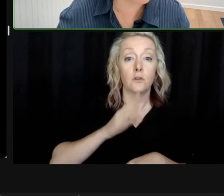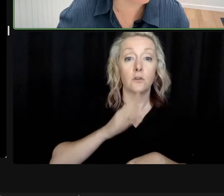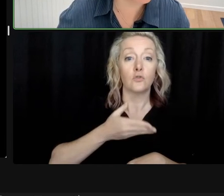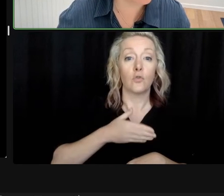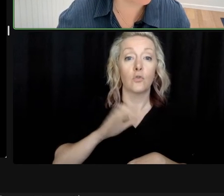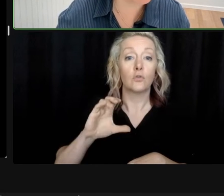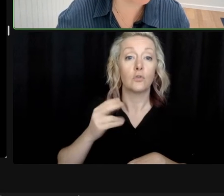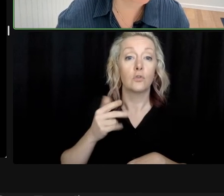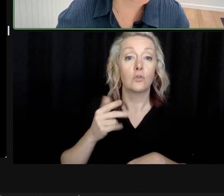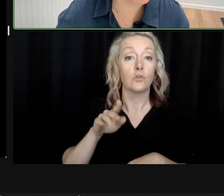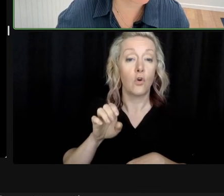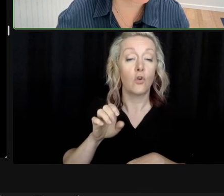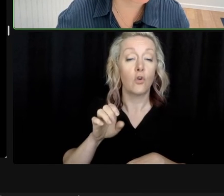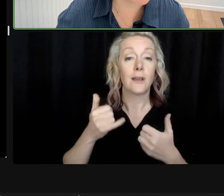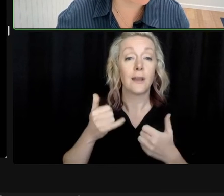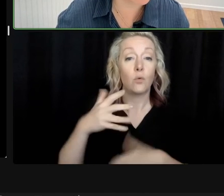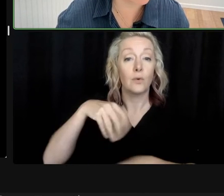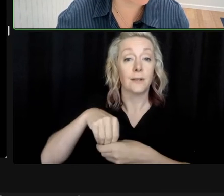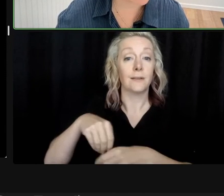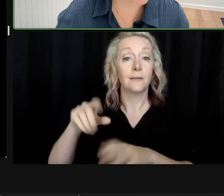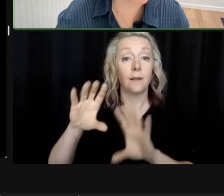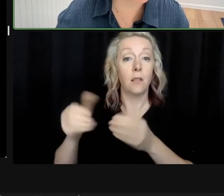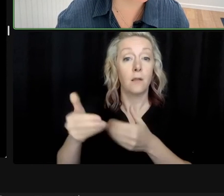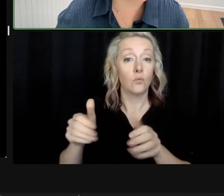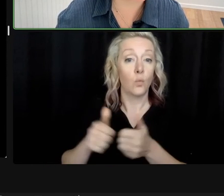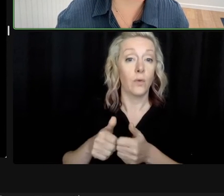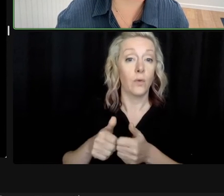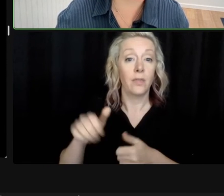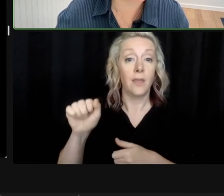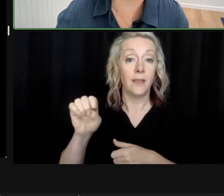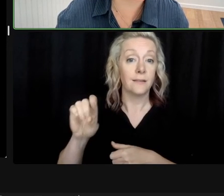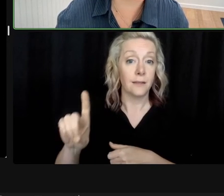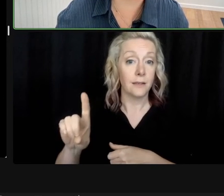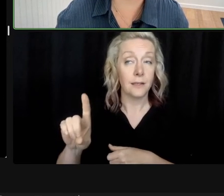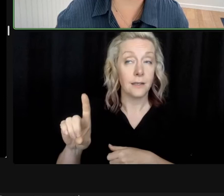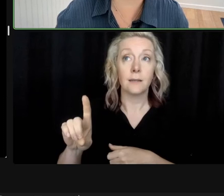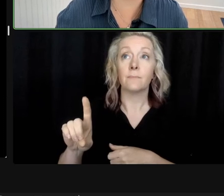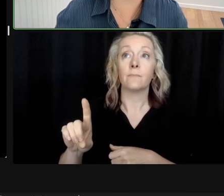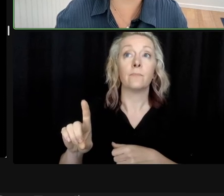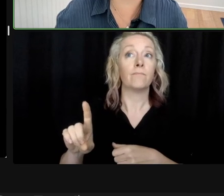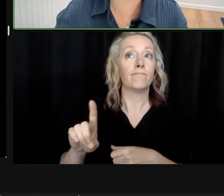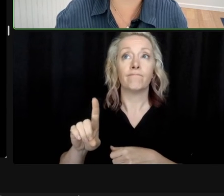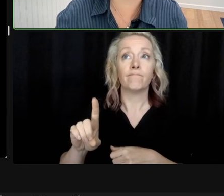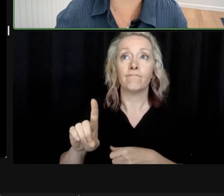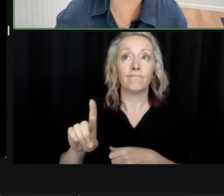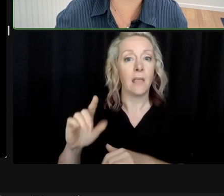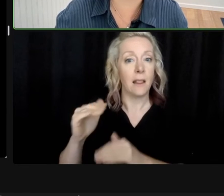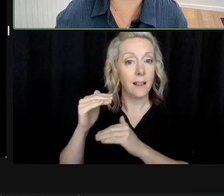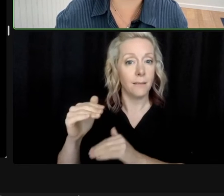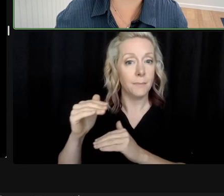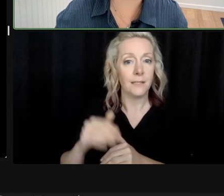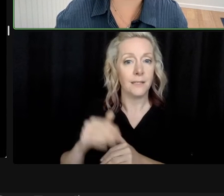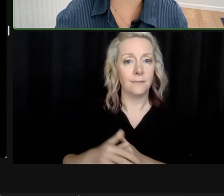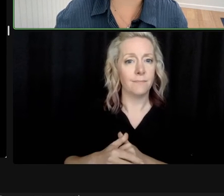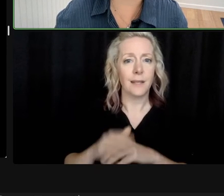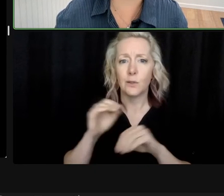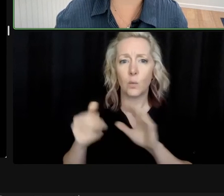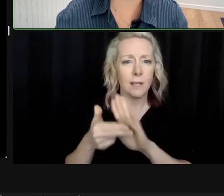classroom and oops, a lot of things coming in. And it does not have a diagnosis and it's limited. I'm sorry to hear that,